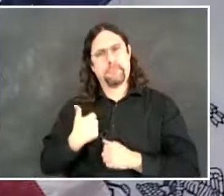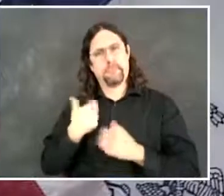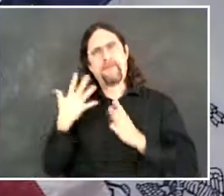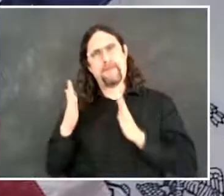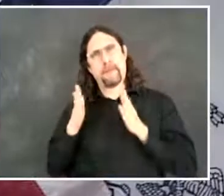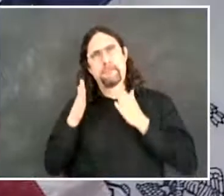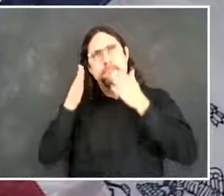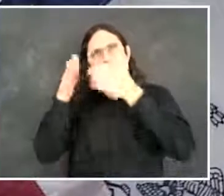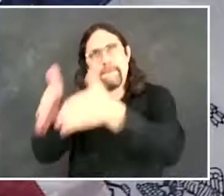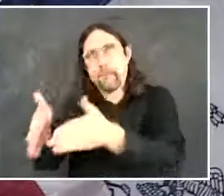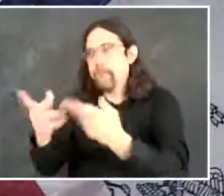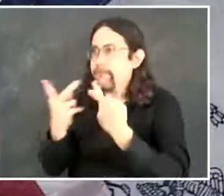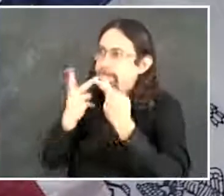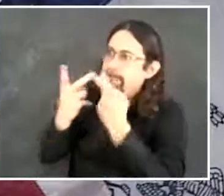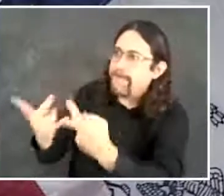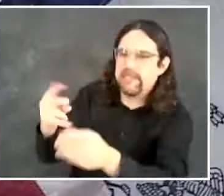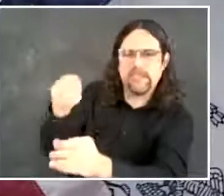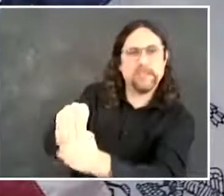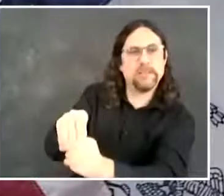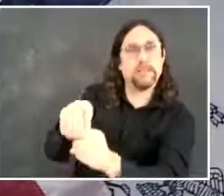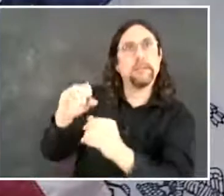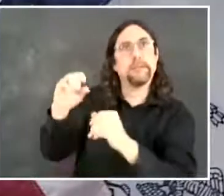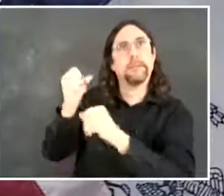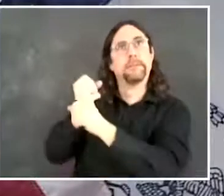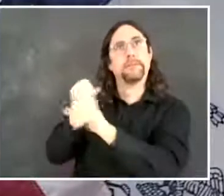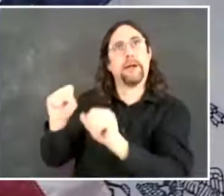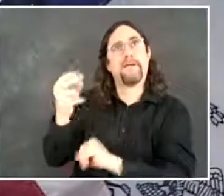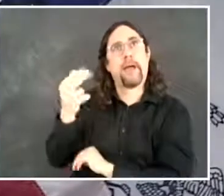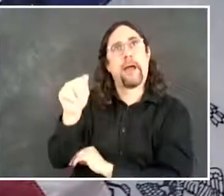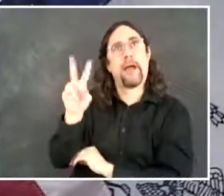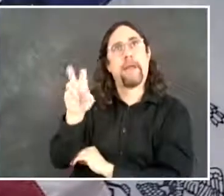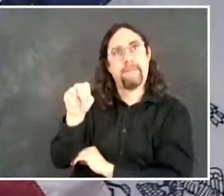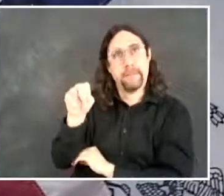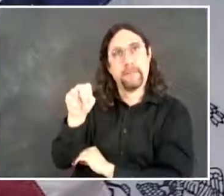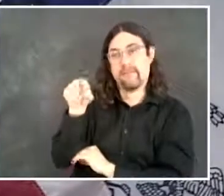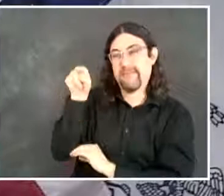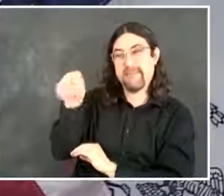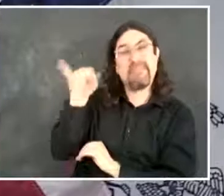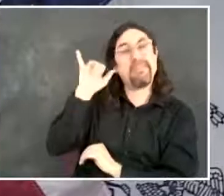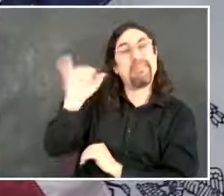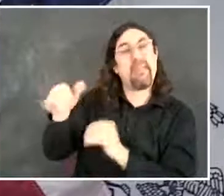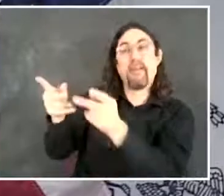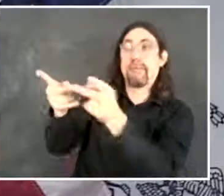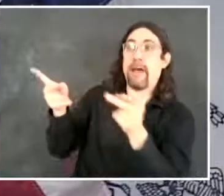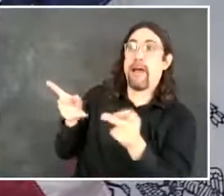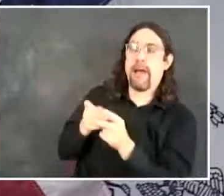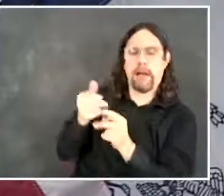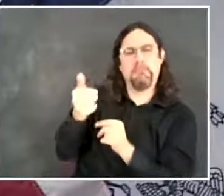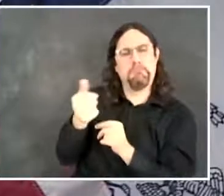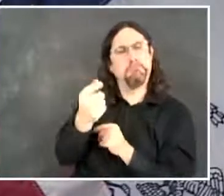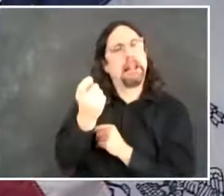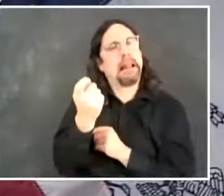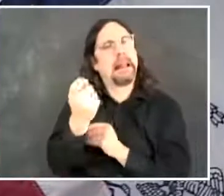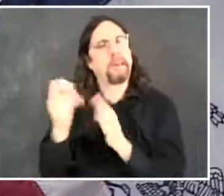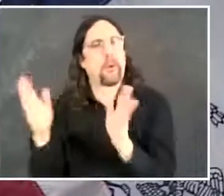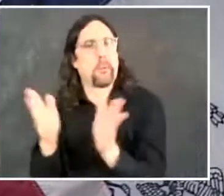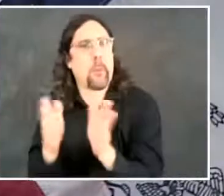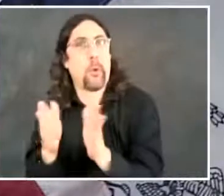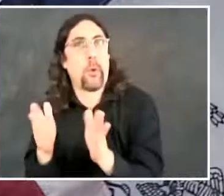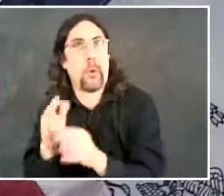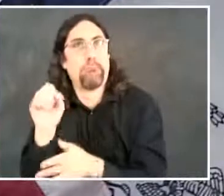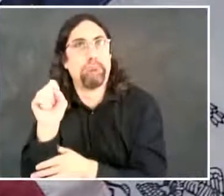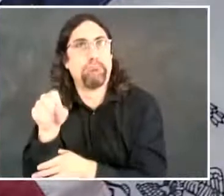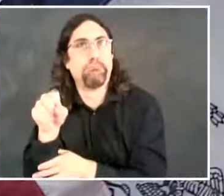where I think certainly in many cases proper social distancing can be practiced.